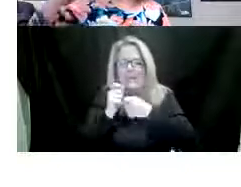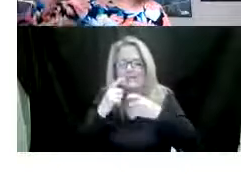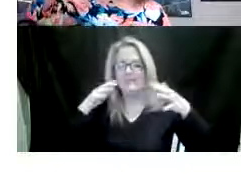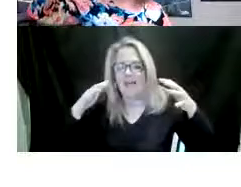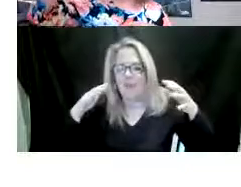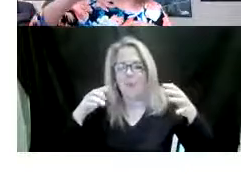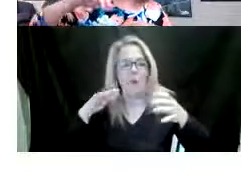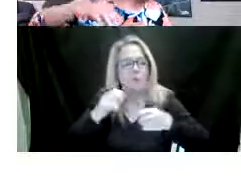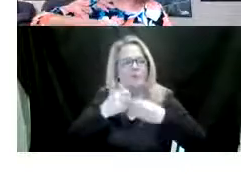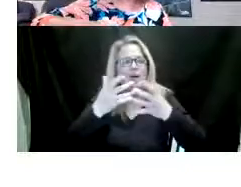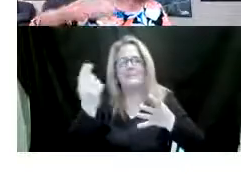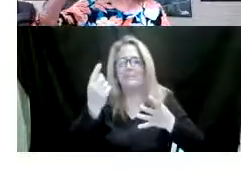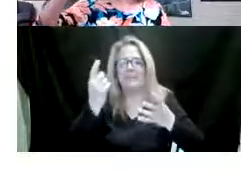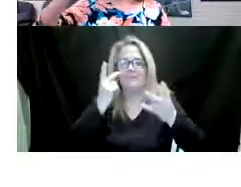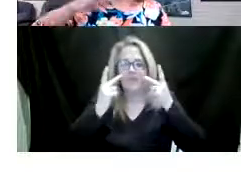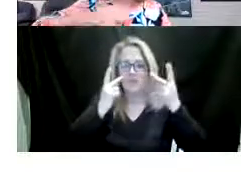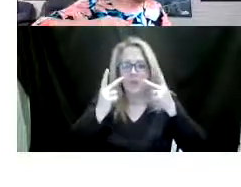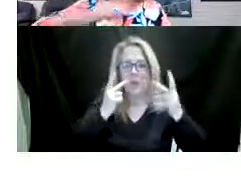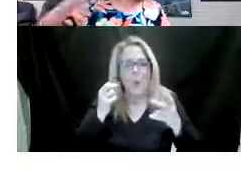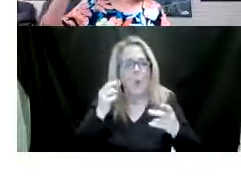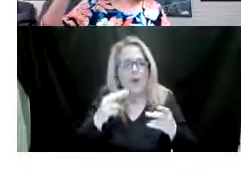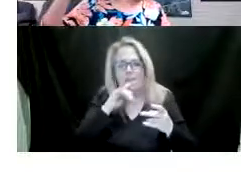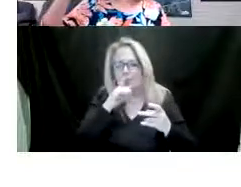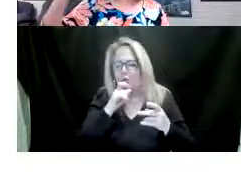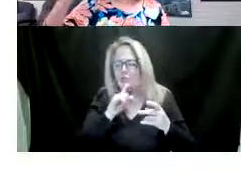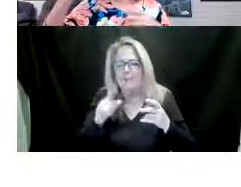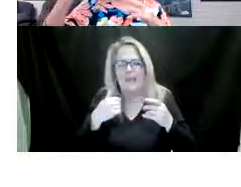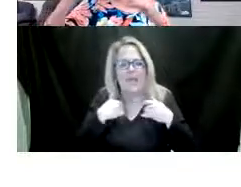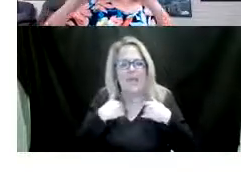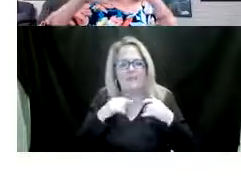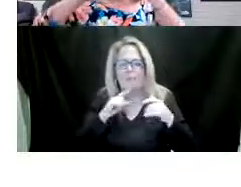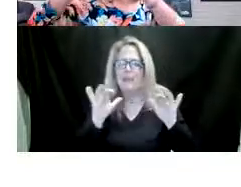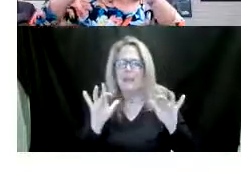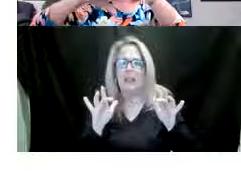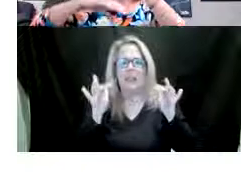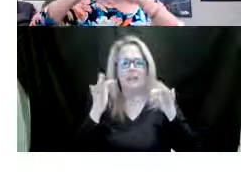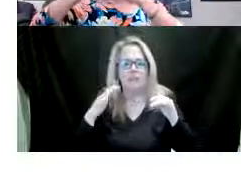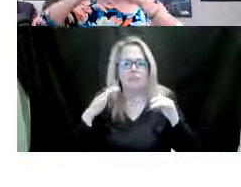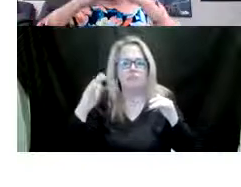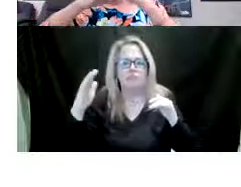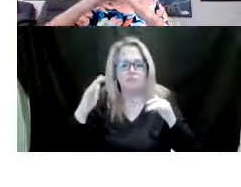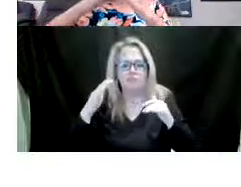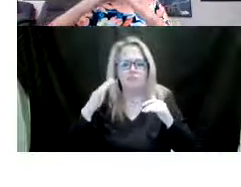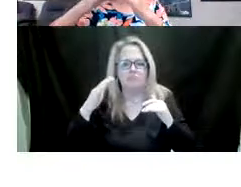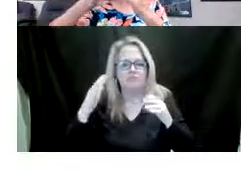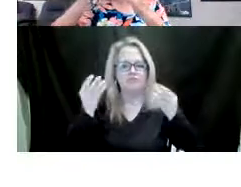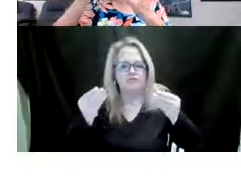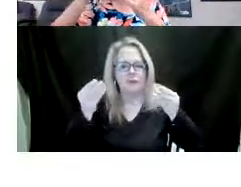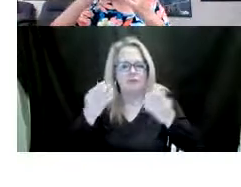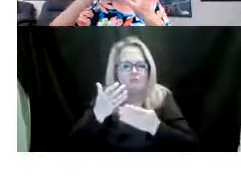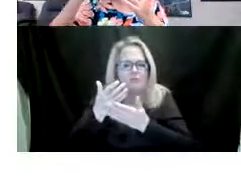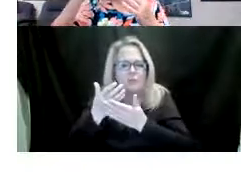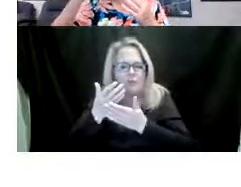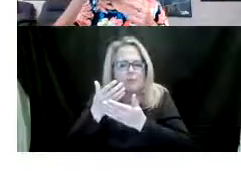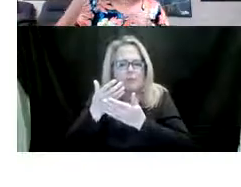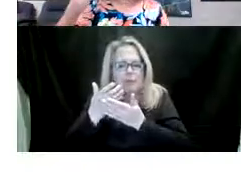kids who really are just doing some very light batting, something like maybe one of those plastic bags, crunchy bags that